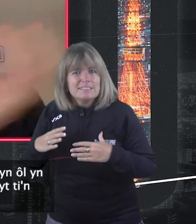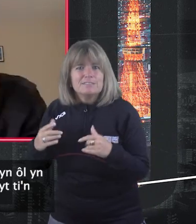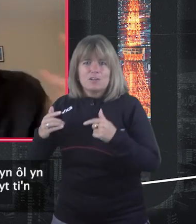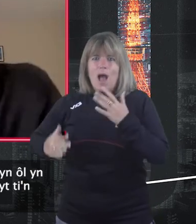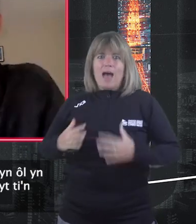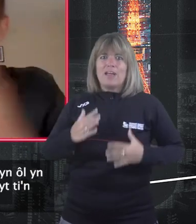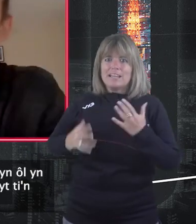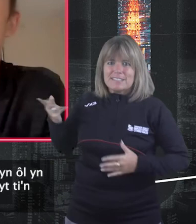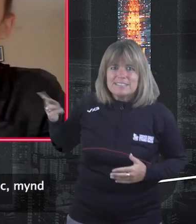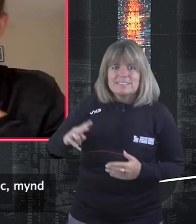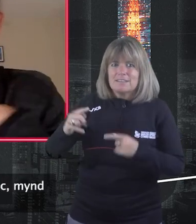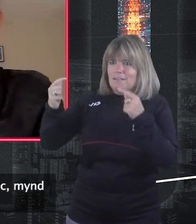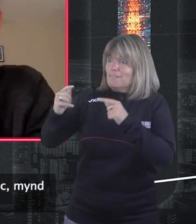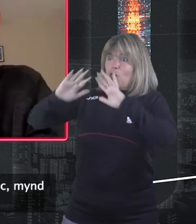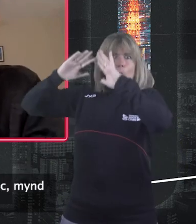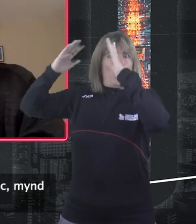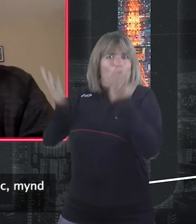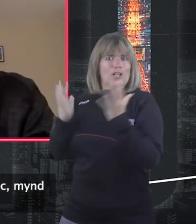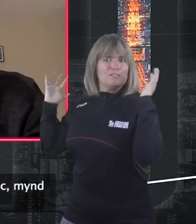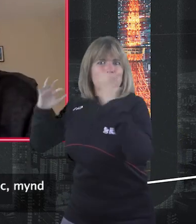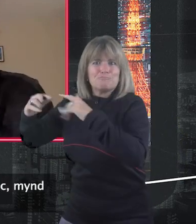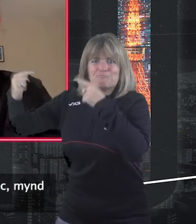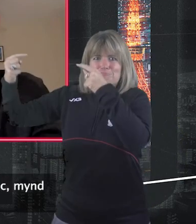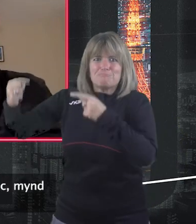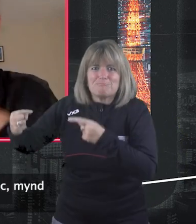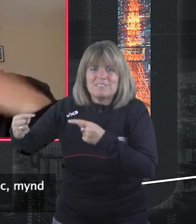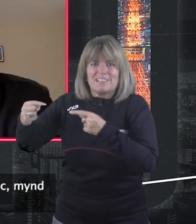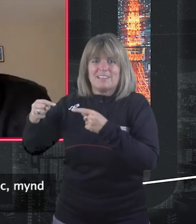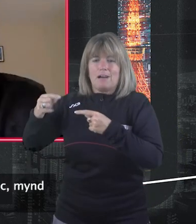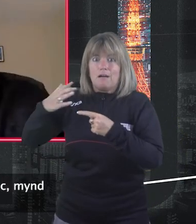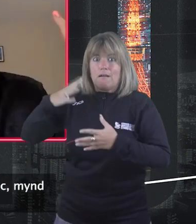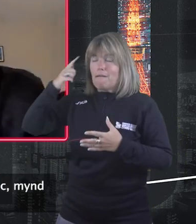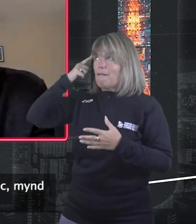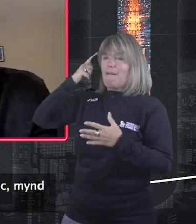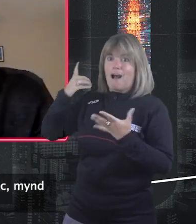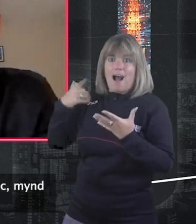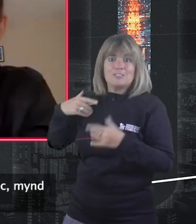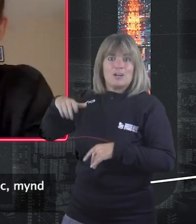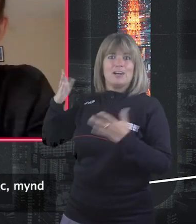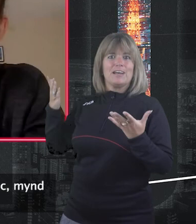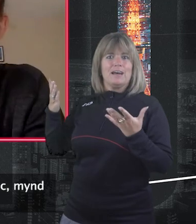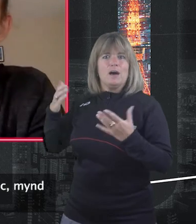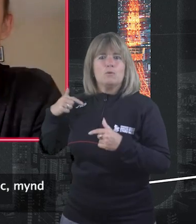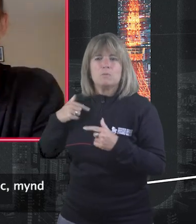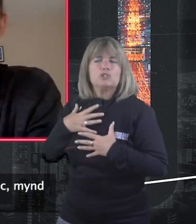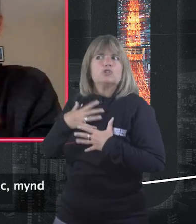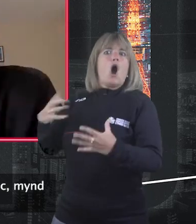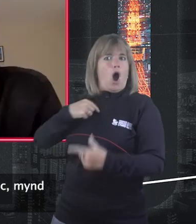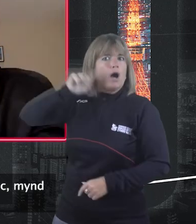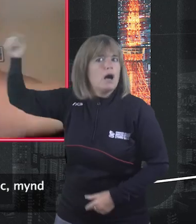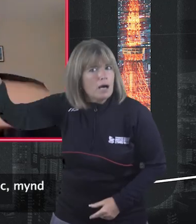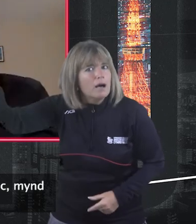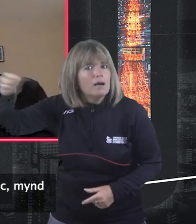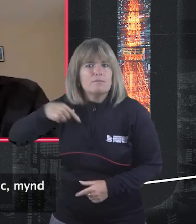compete against in the world. And I think if I hadn't gone, it would have been a big of a shock going to Tokyo instead of not going to the